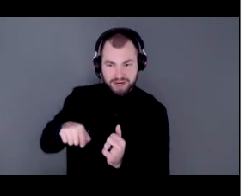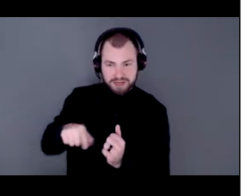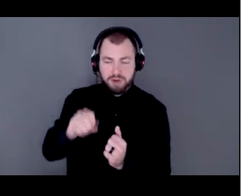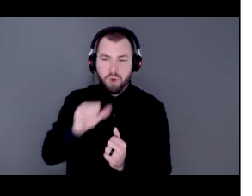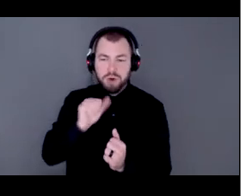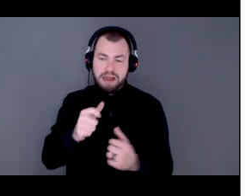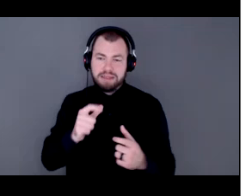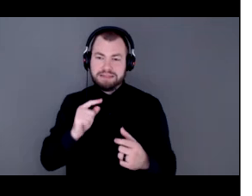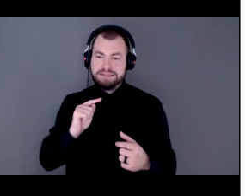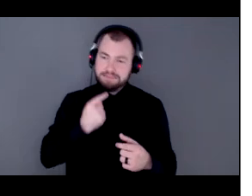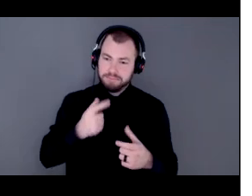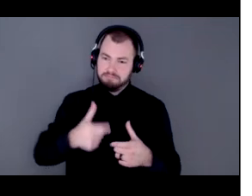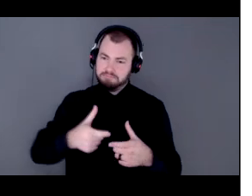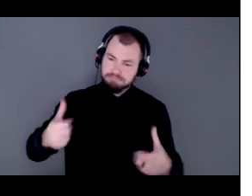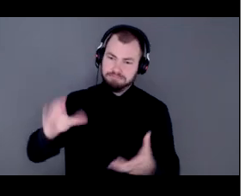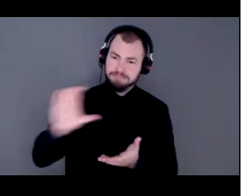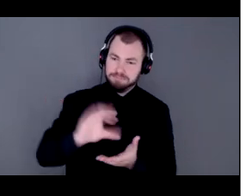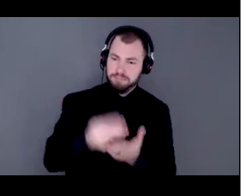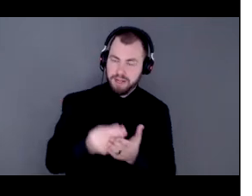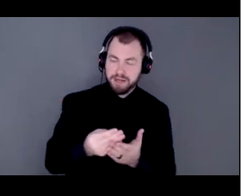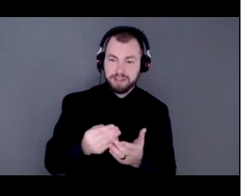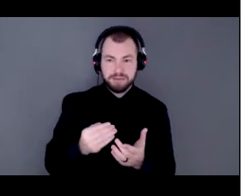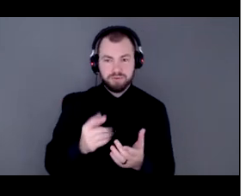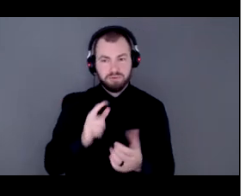it makes a big difference on the bottom line.